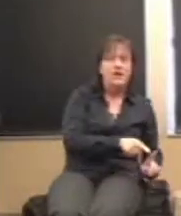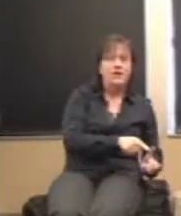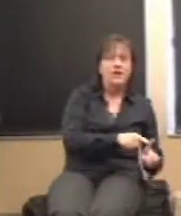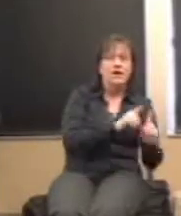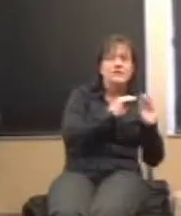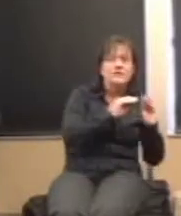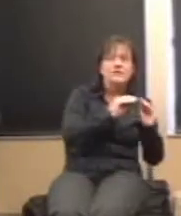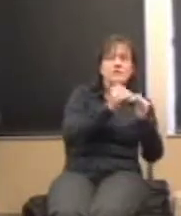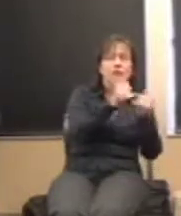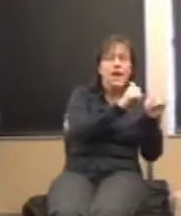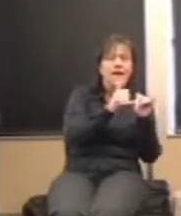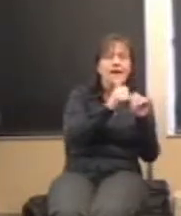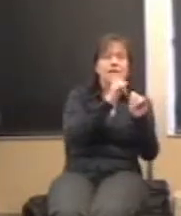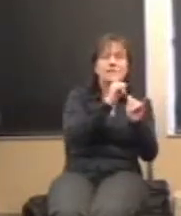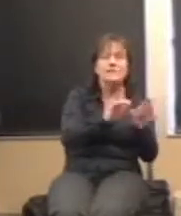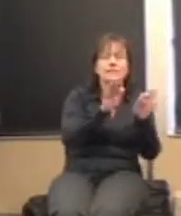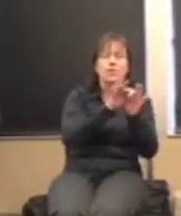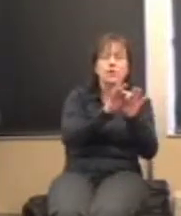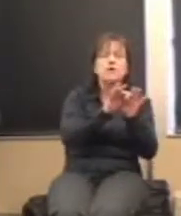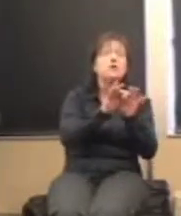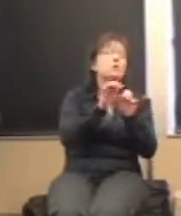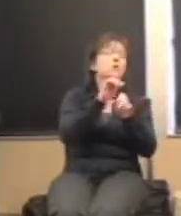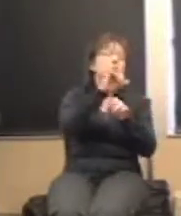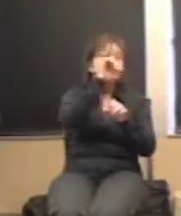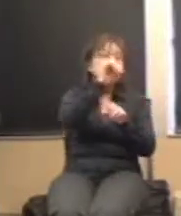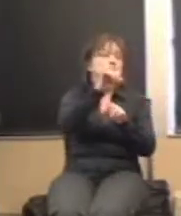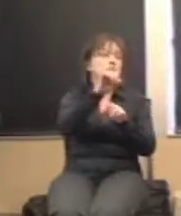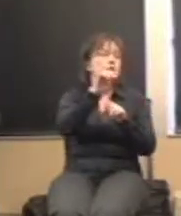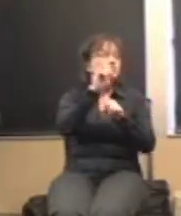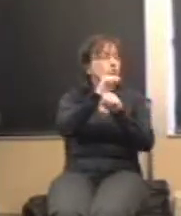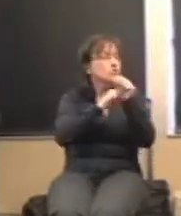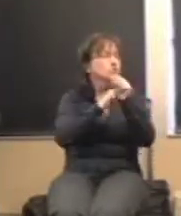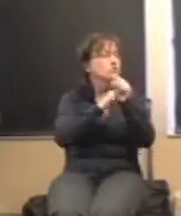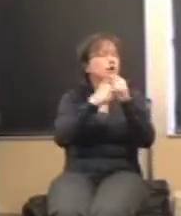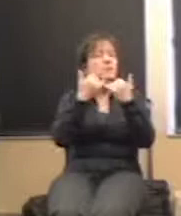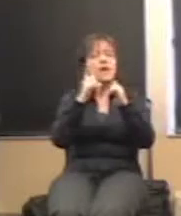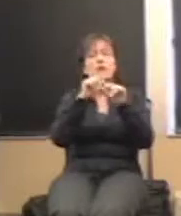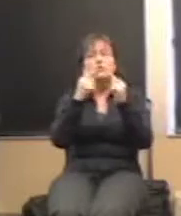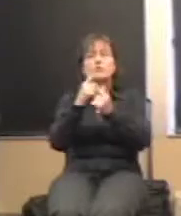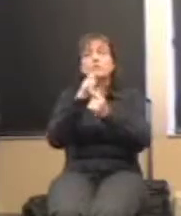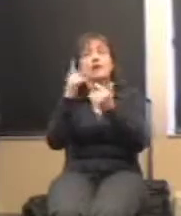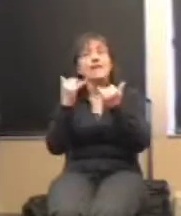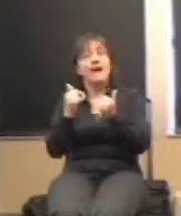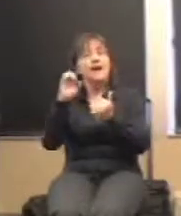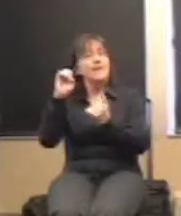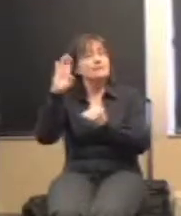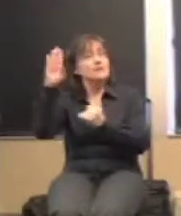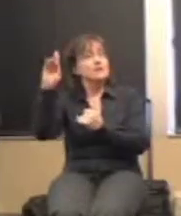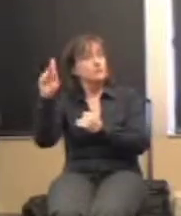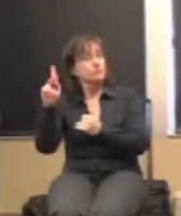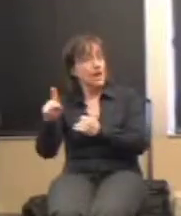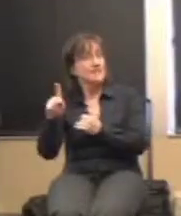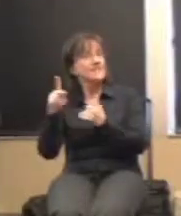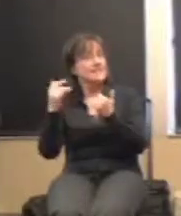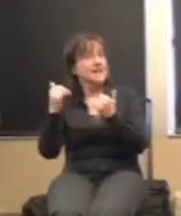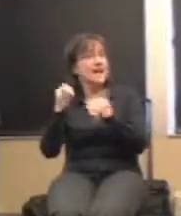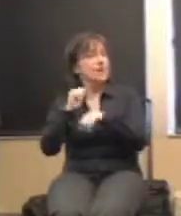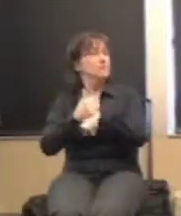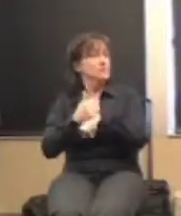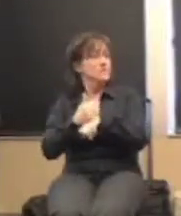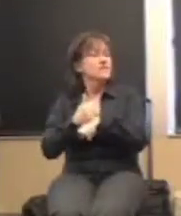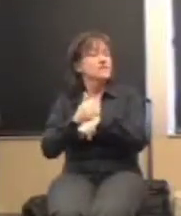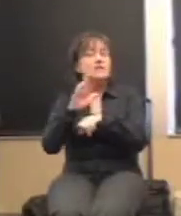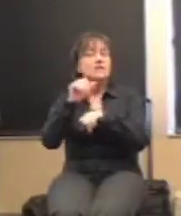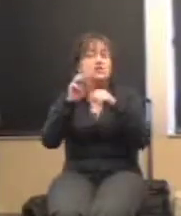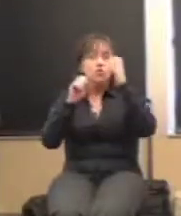And so we love that structured play groups are now an evidence-based practice, because we know that's a core skill that we need to work